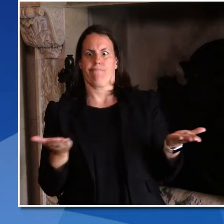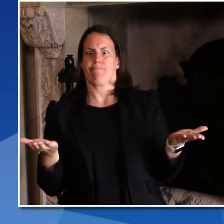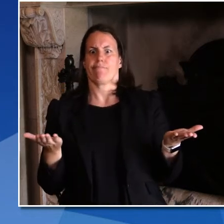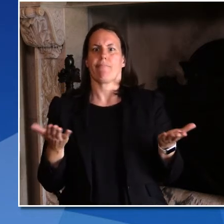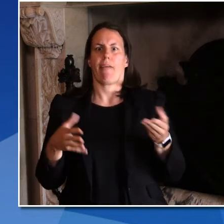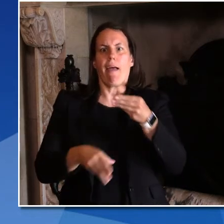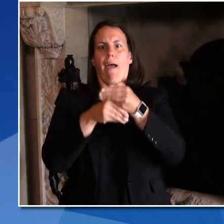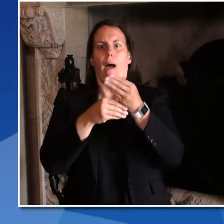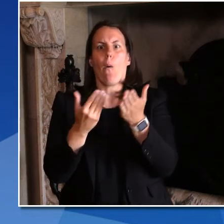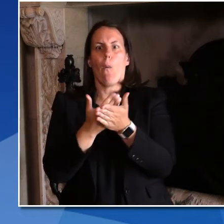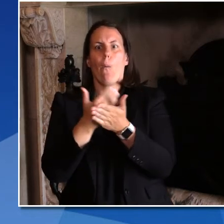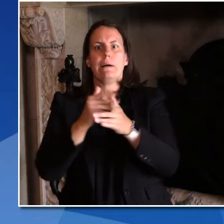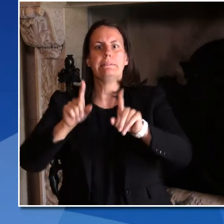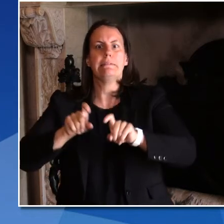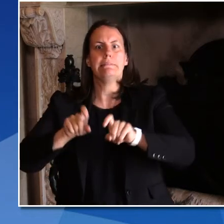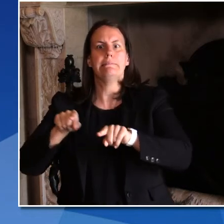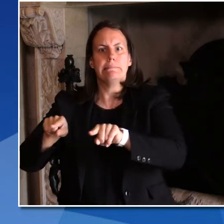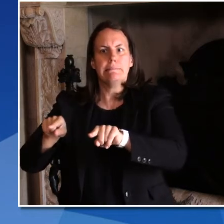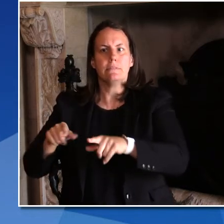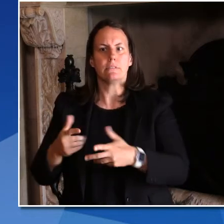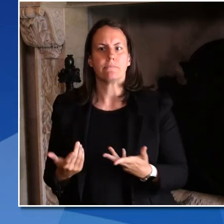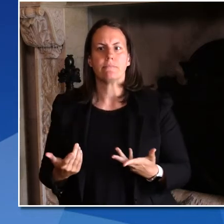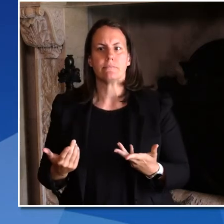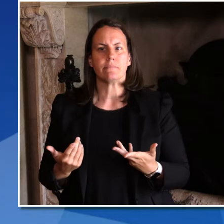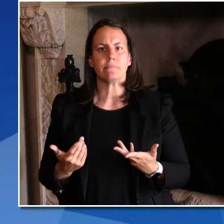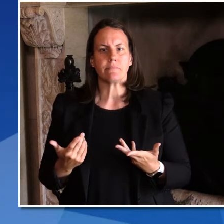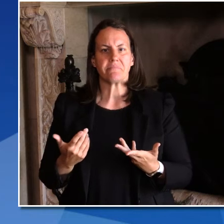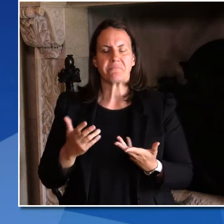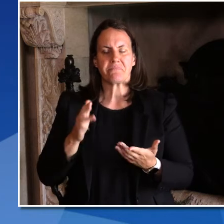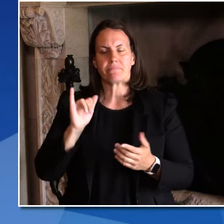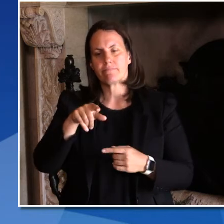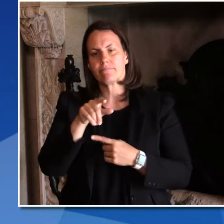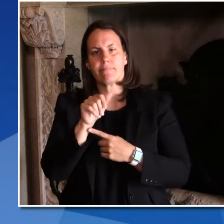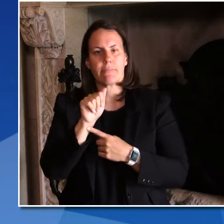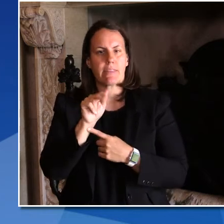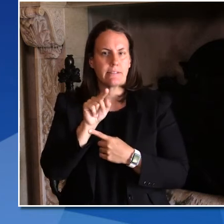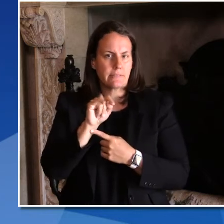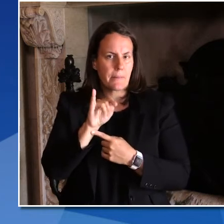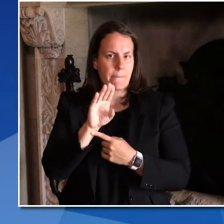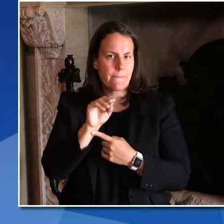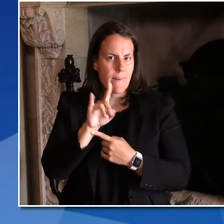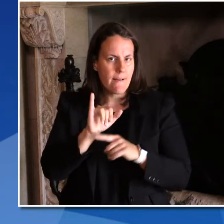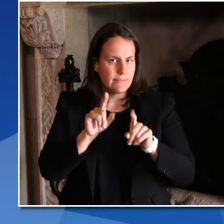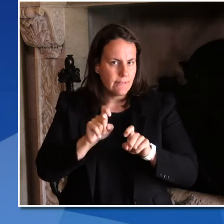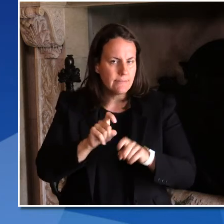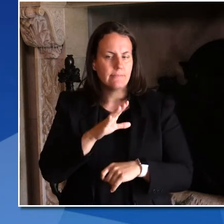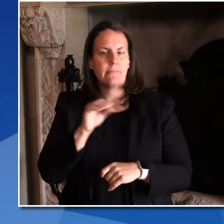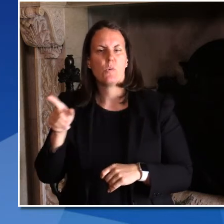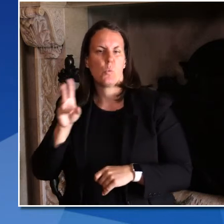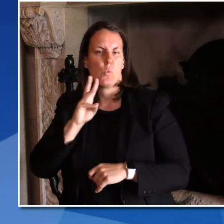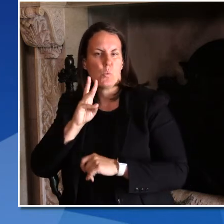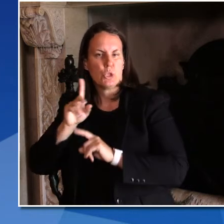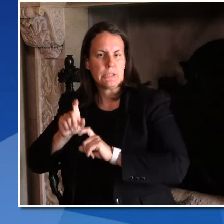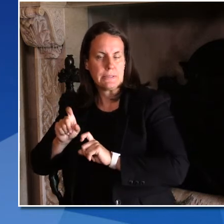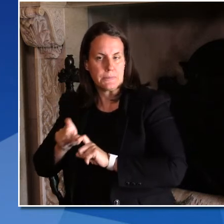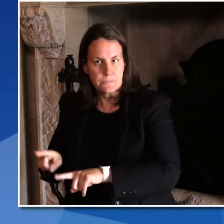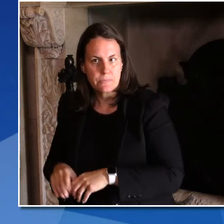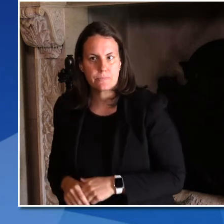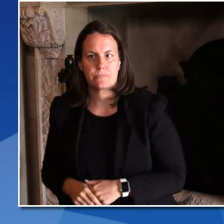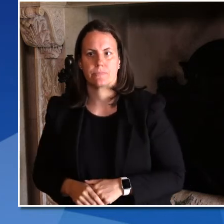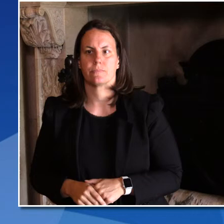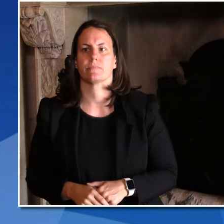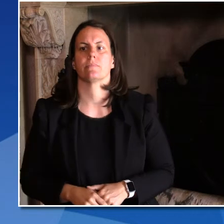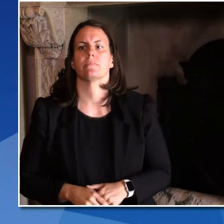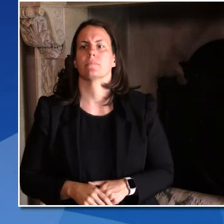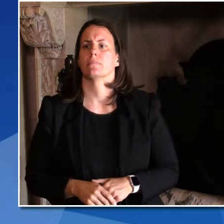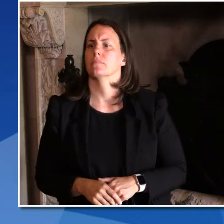better sort of a sample of who has had the disease, does the messaging on testing change at